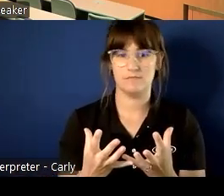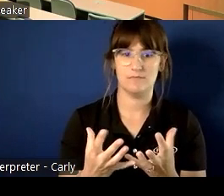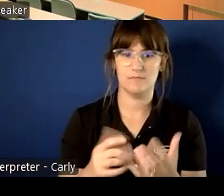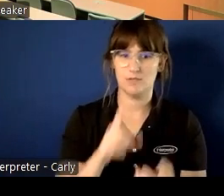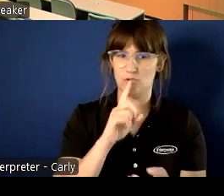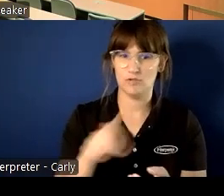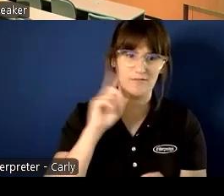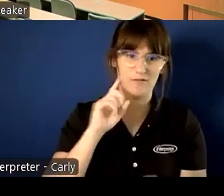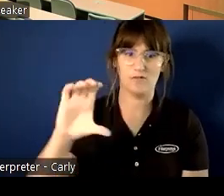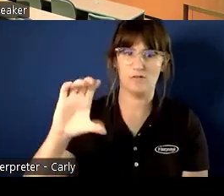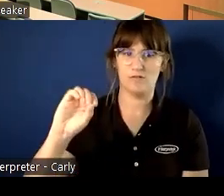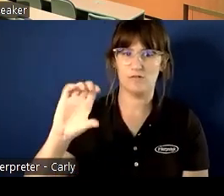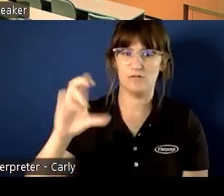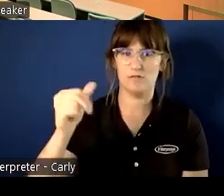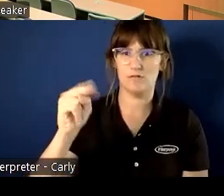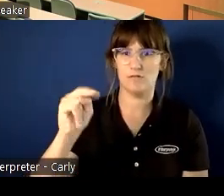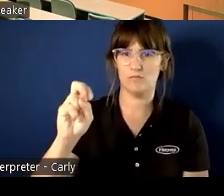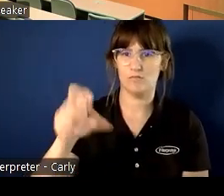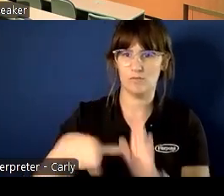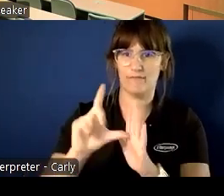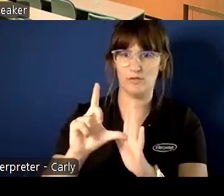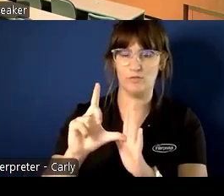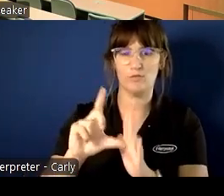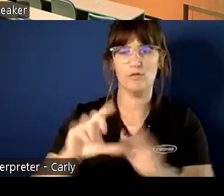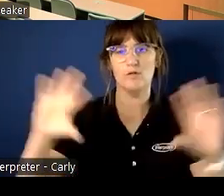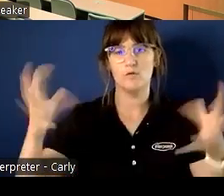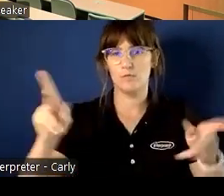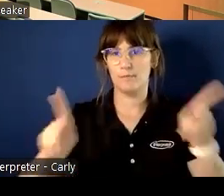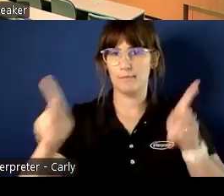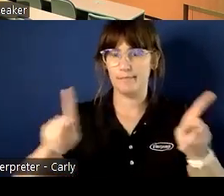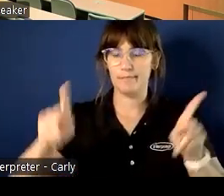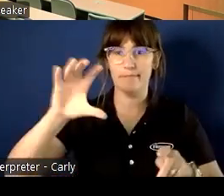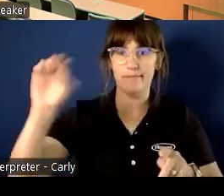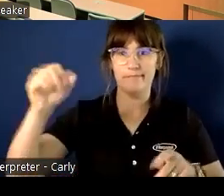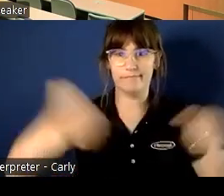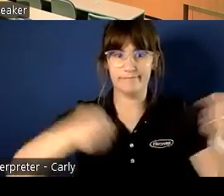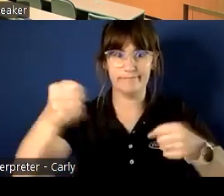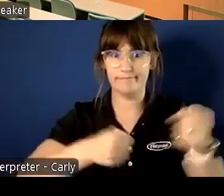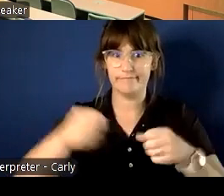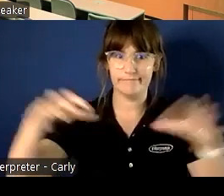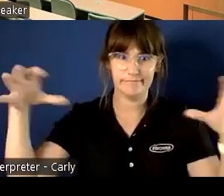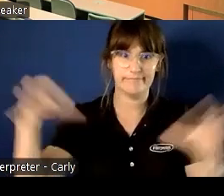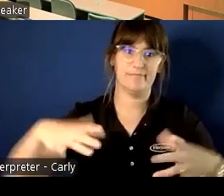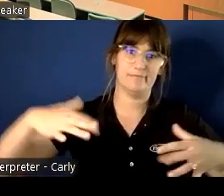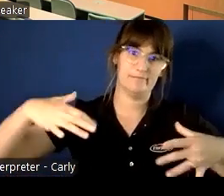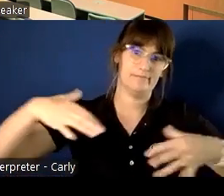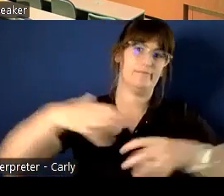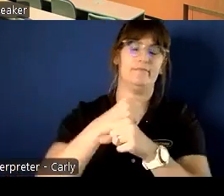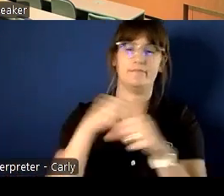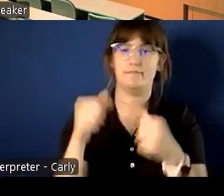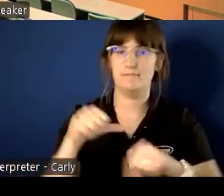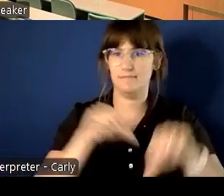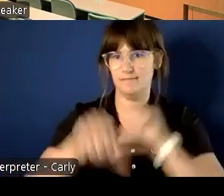right? So there's like whole group of companies that try to synthesize scientific knowledge to in support of whatever.